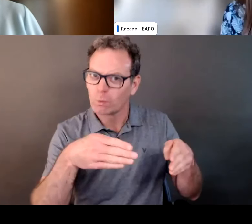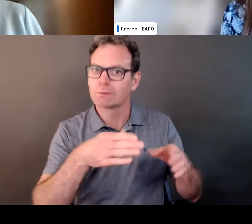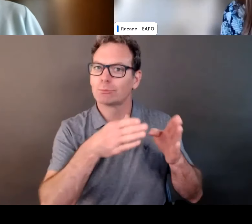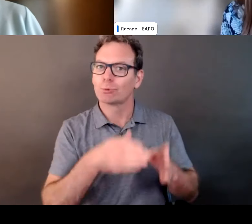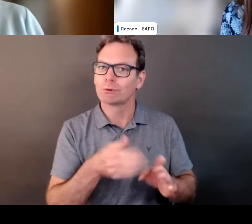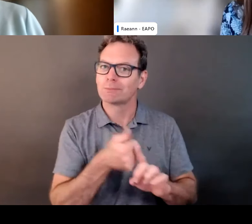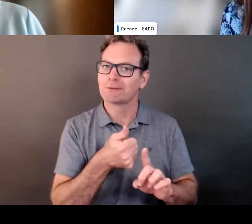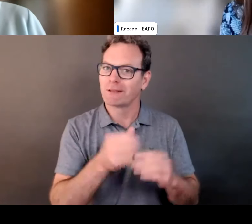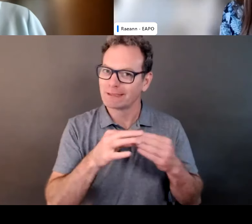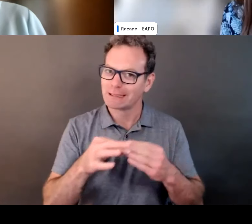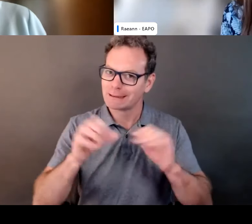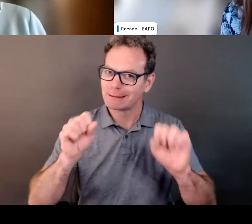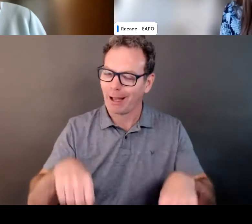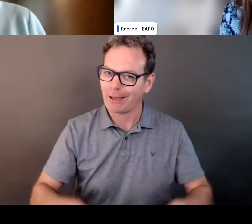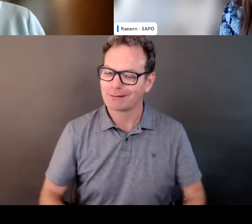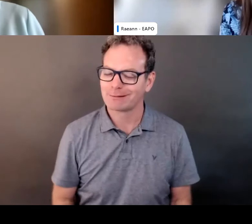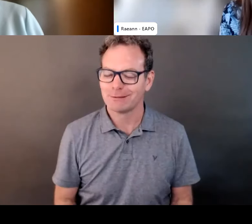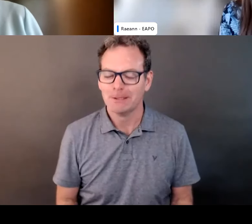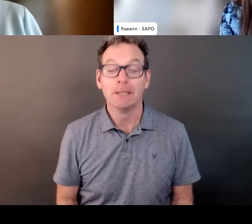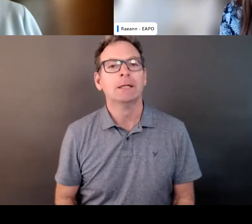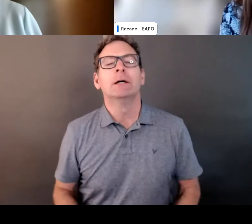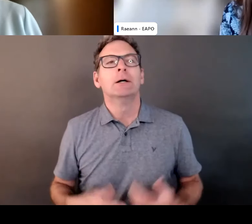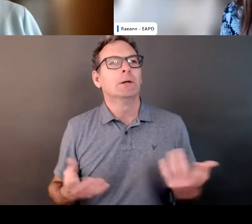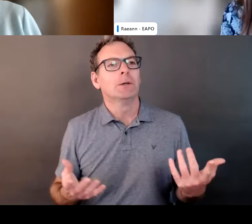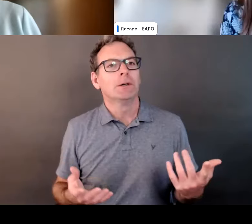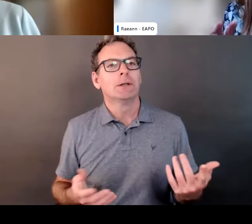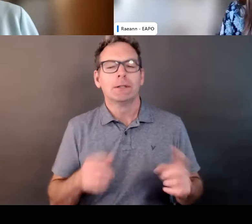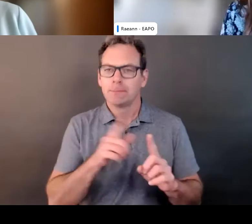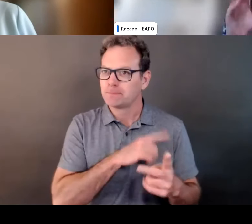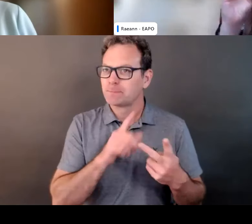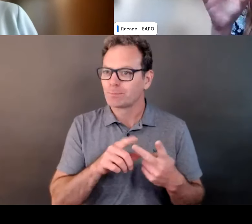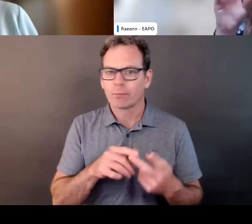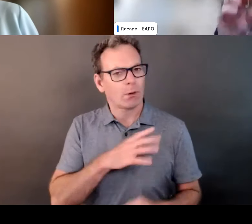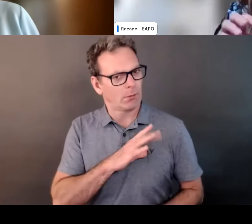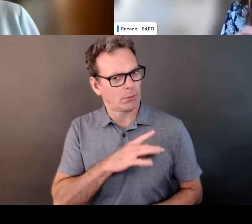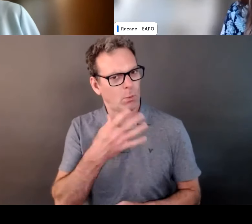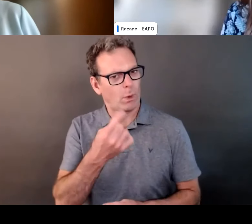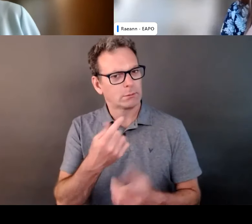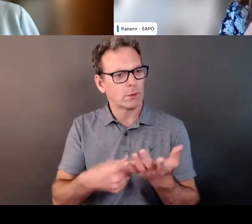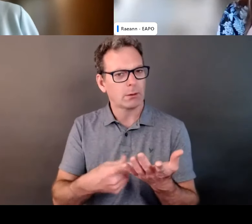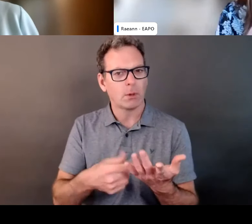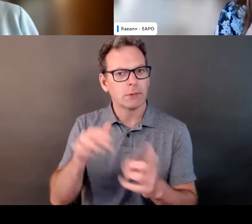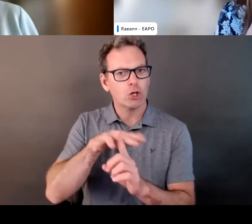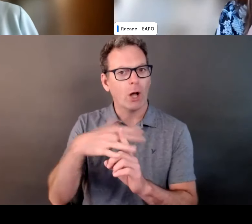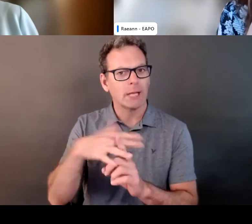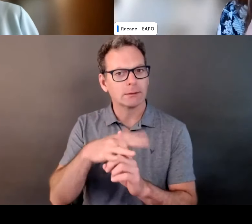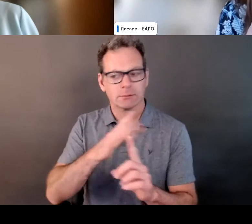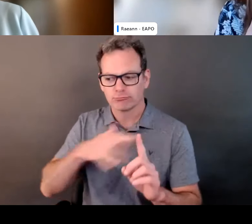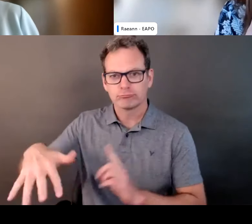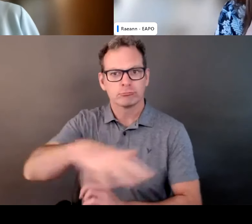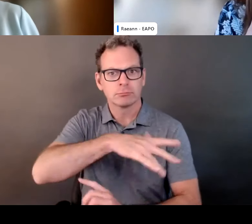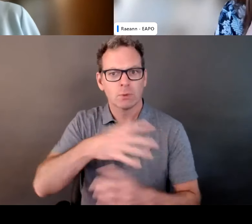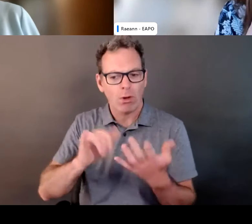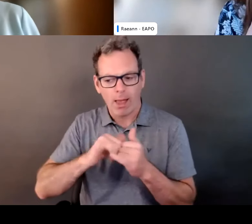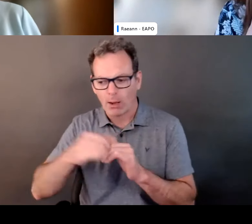highlighted so many issues around the context of looking at the issue of abuse and the different mechanisms and the way that we need to